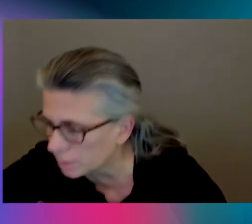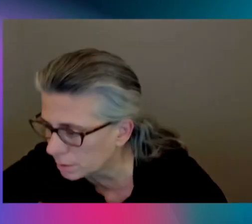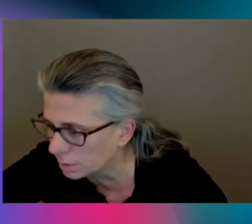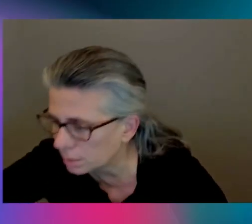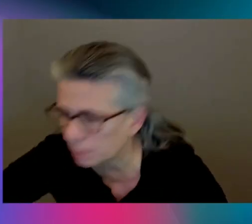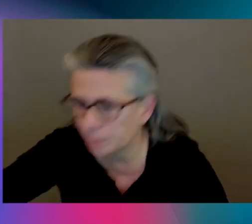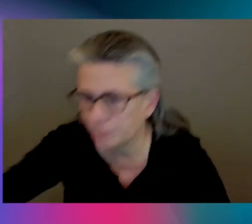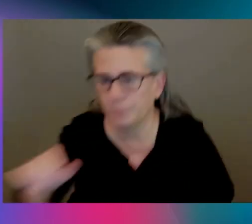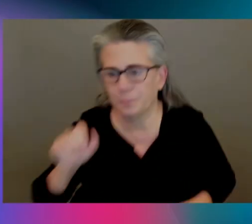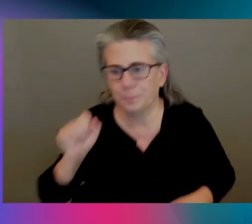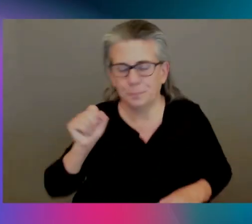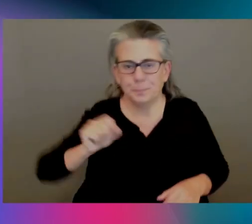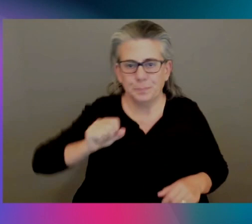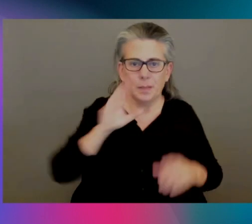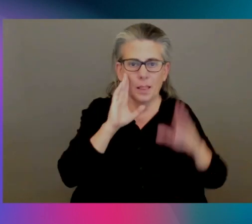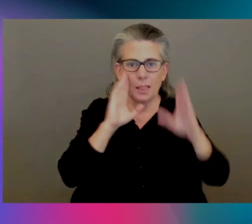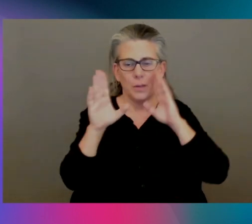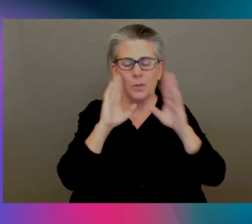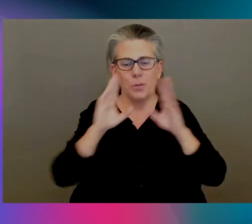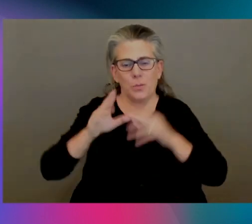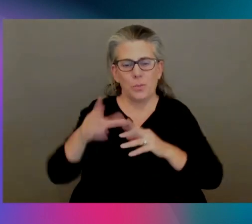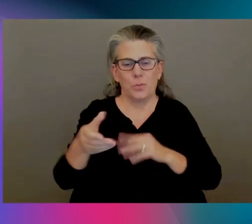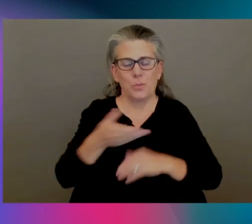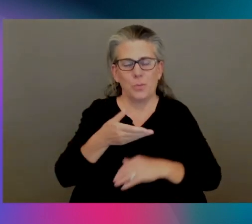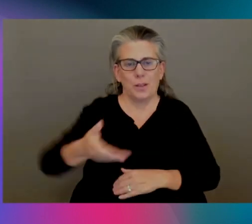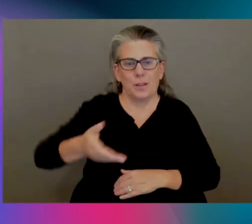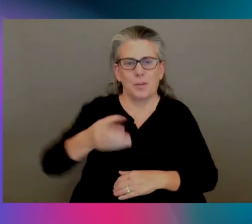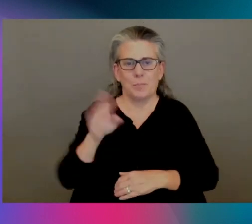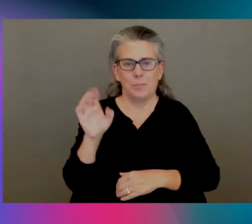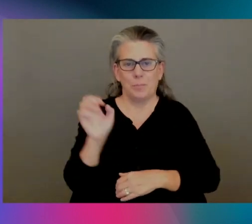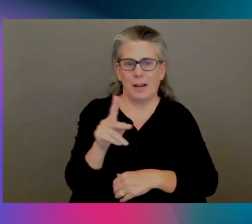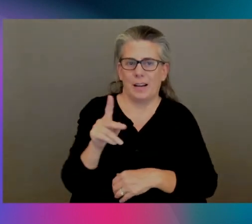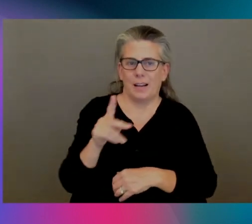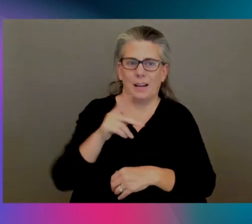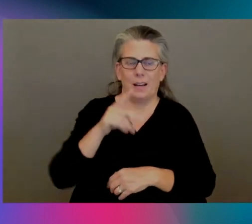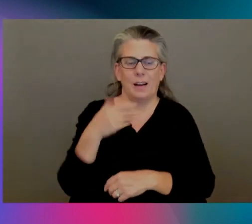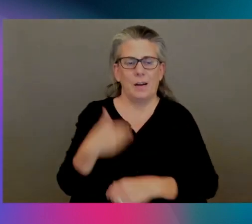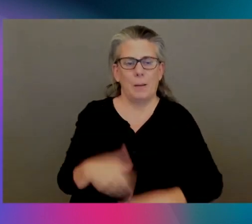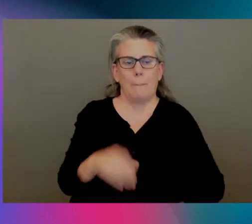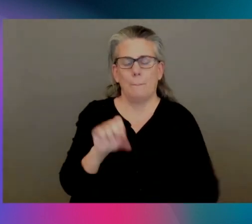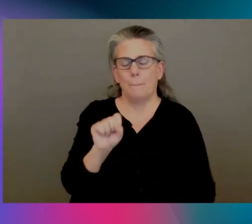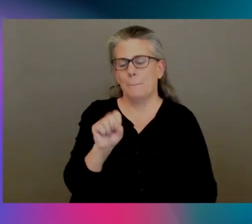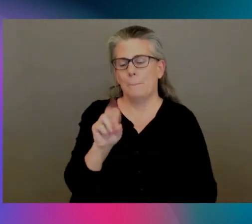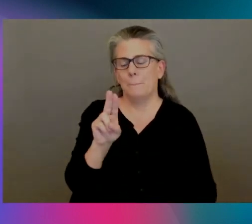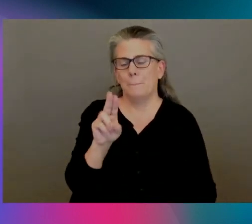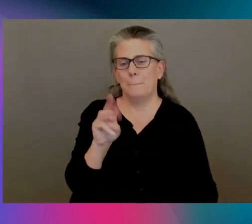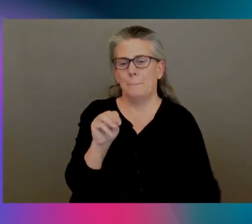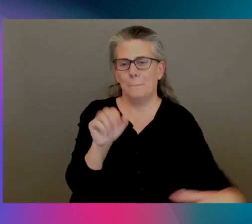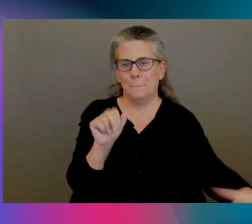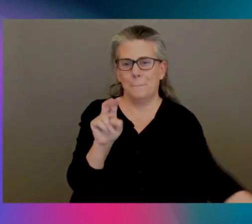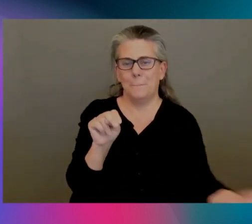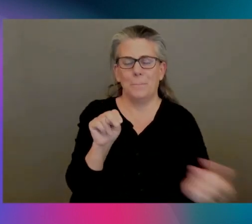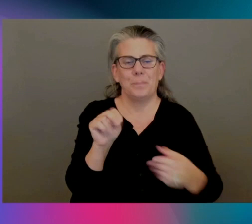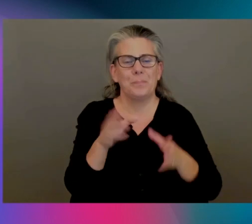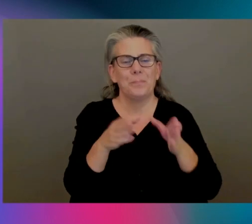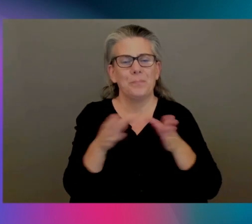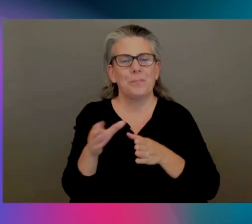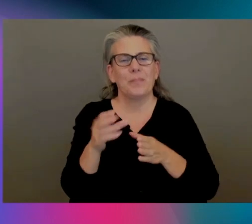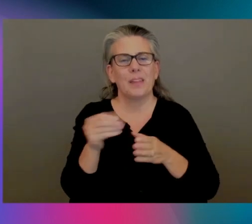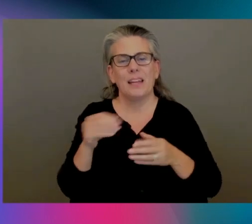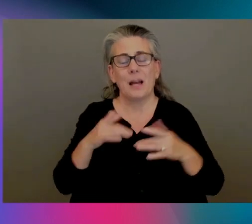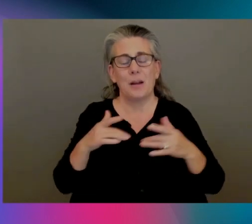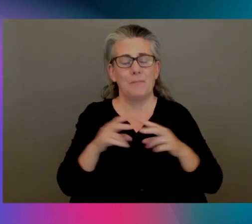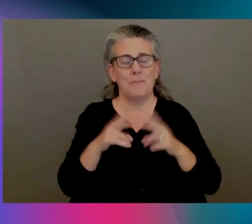everyone, welcome back. I'm Suman Devnath, a principal developer advocate focusing on data engineering, and I'm super excited to be